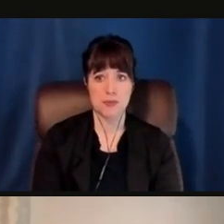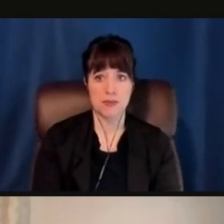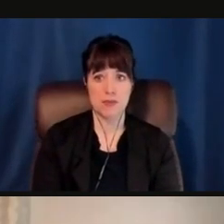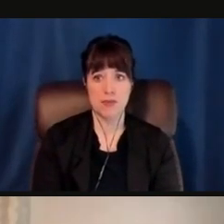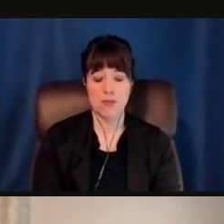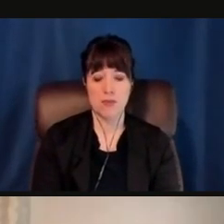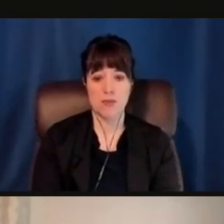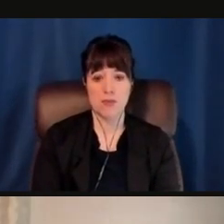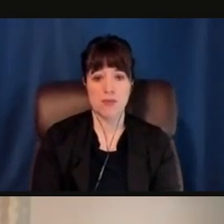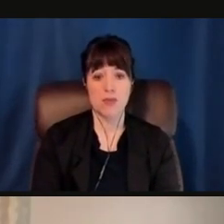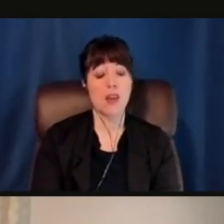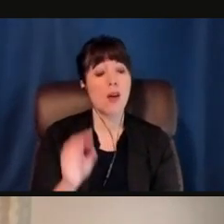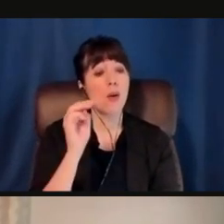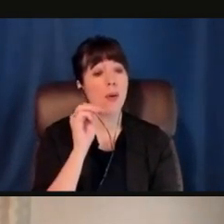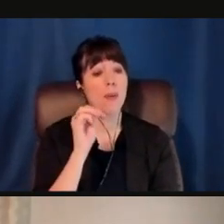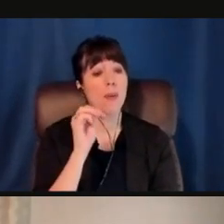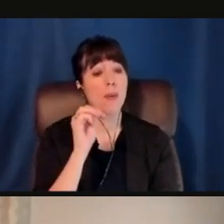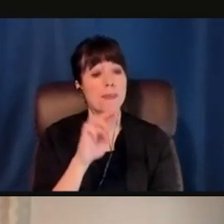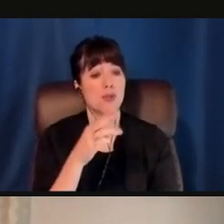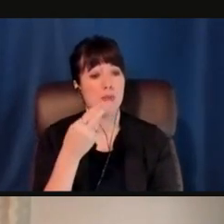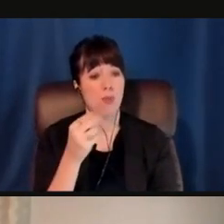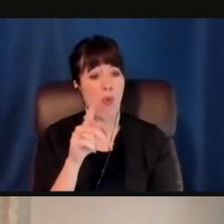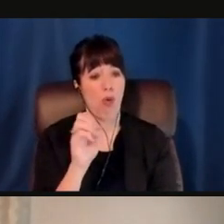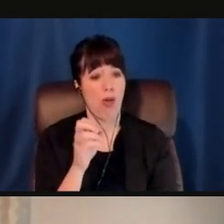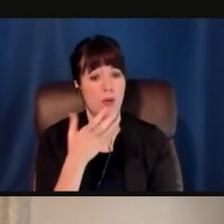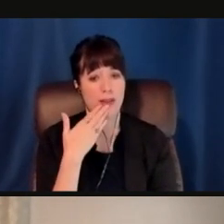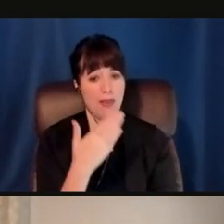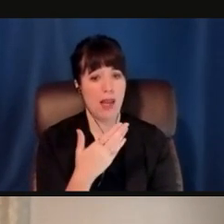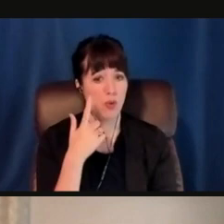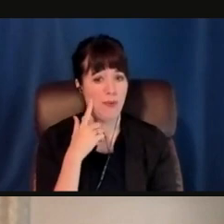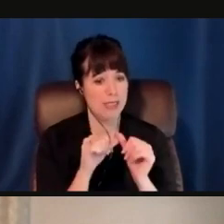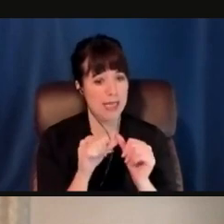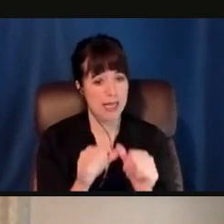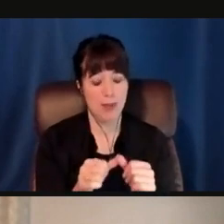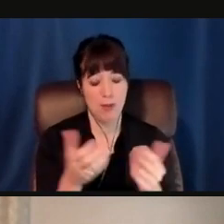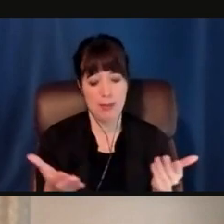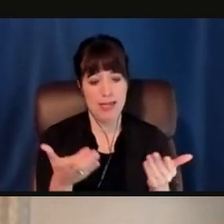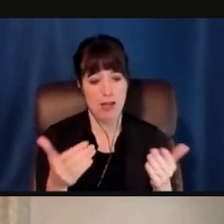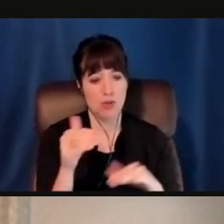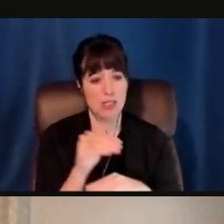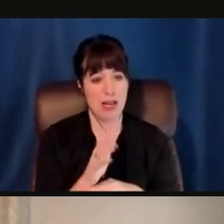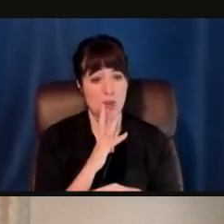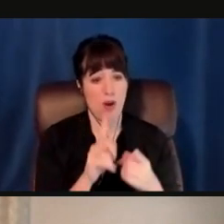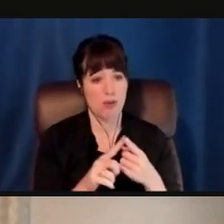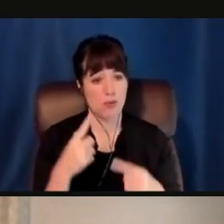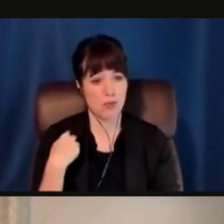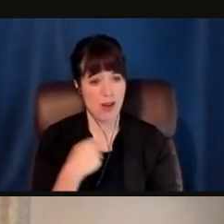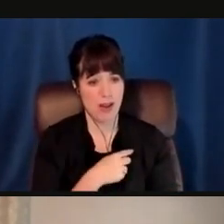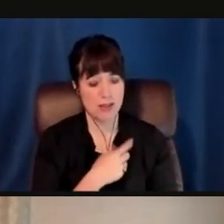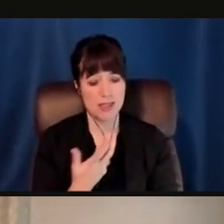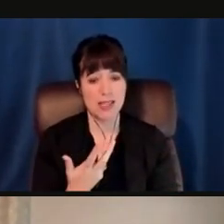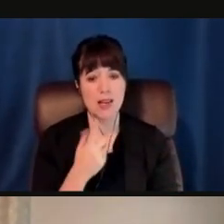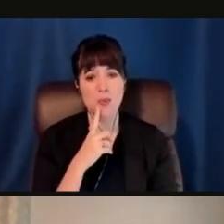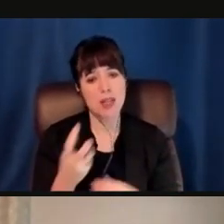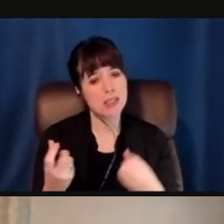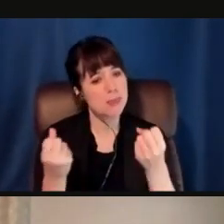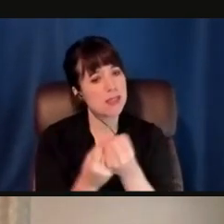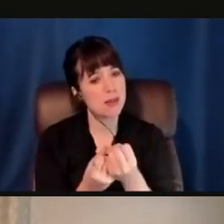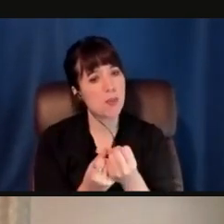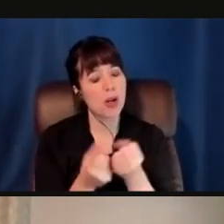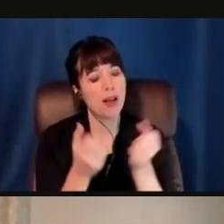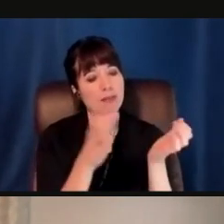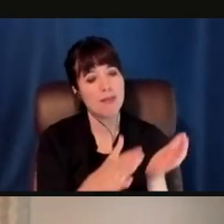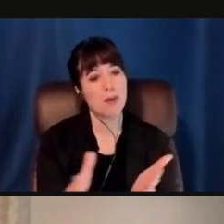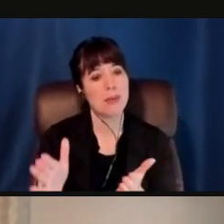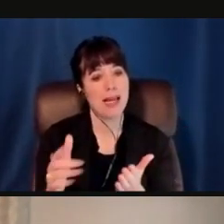Well, Mr. Poole, I would just like to thank you for sticking with this, being here tonight to talk to us, and being supportive of a plan